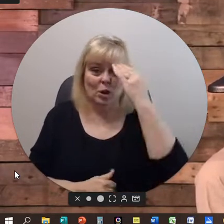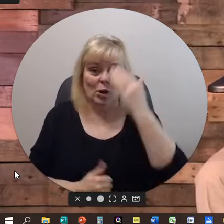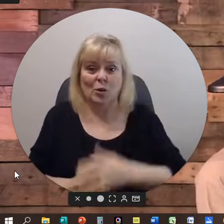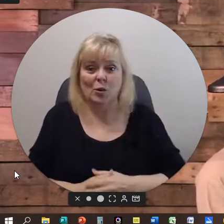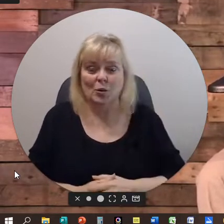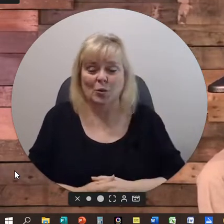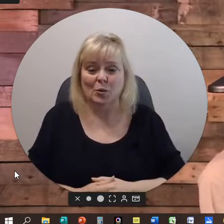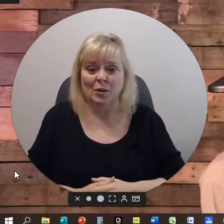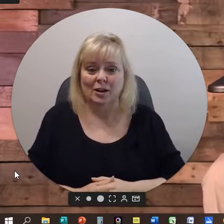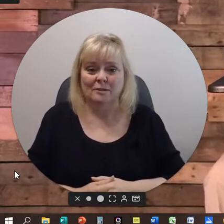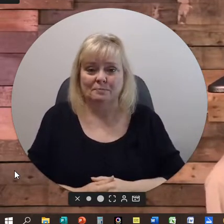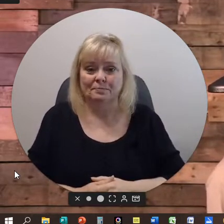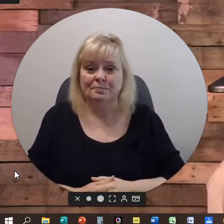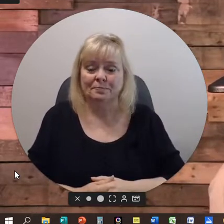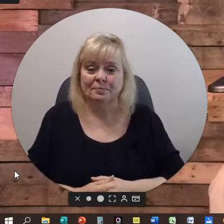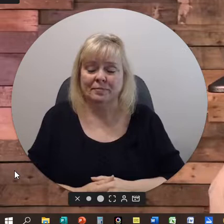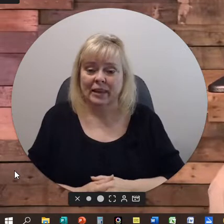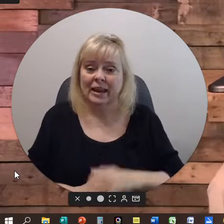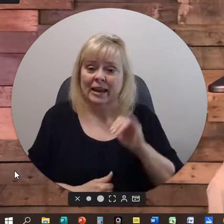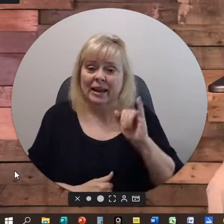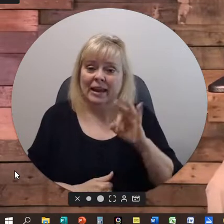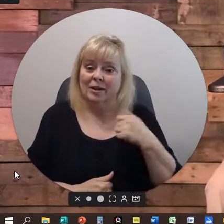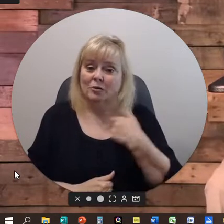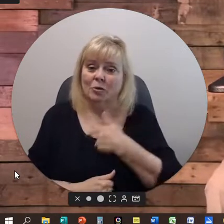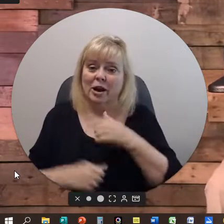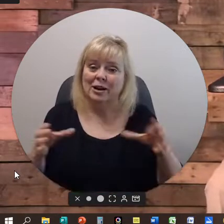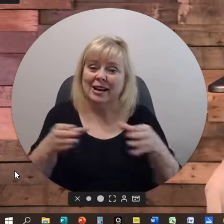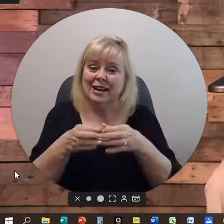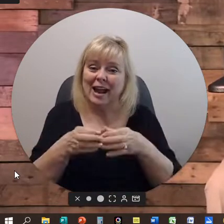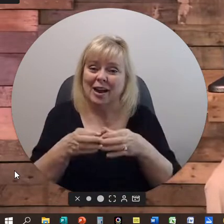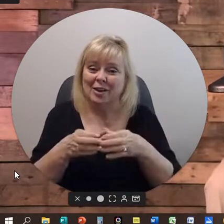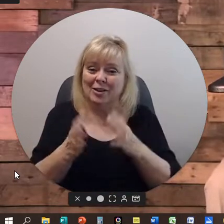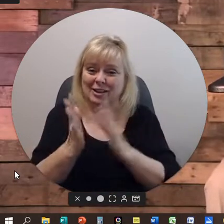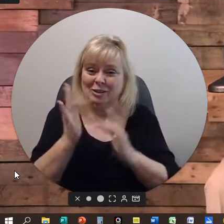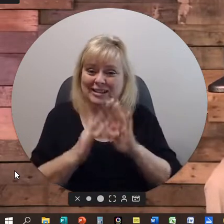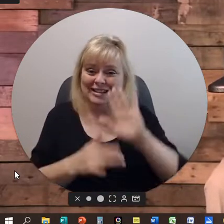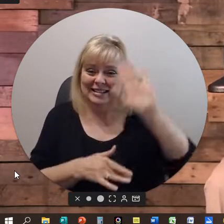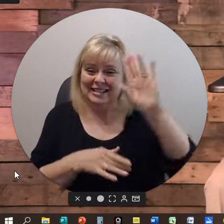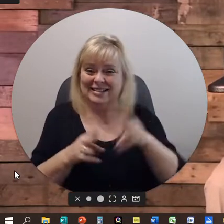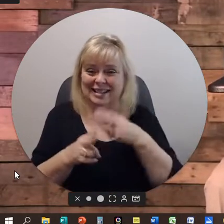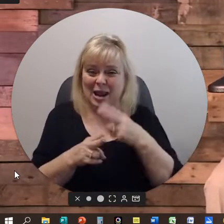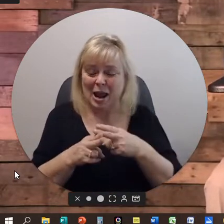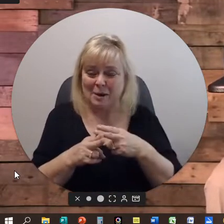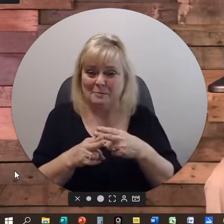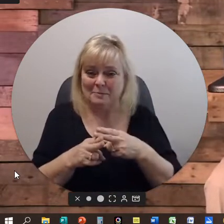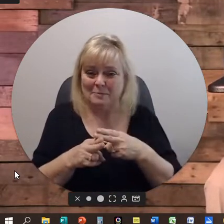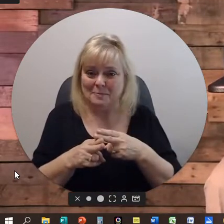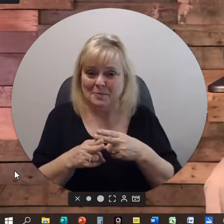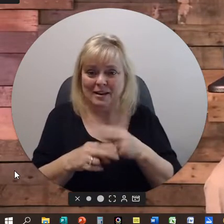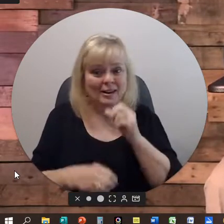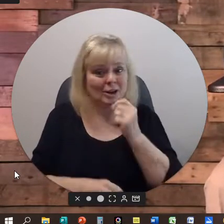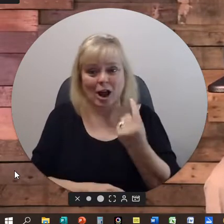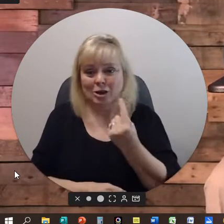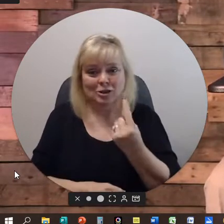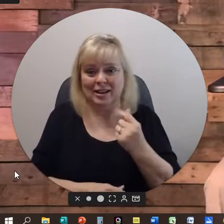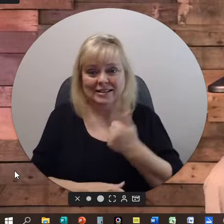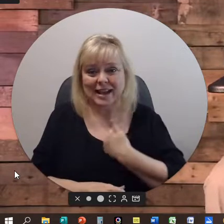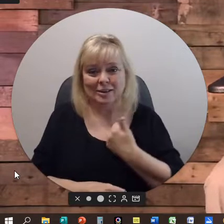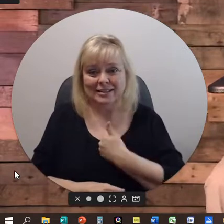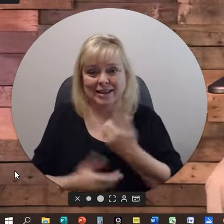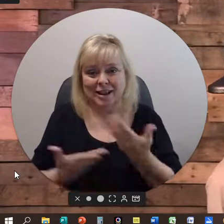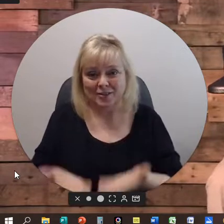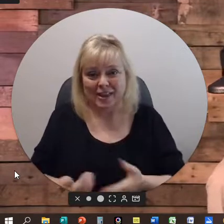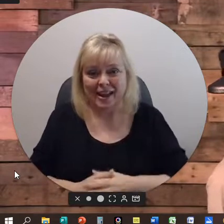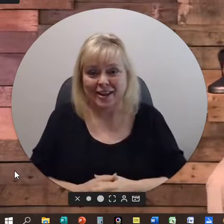we know that whenever we get together in the name of Jesus Christ, that there are more than our own number, that God